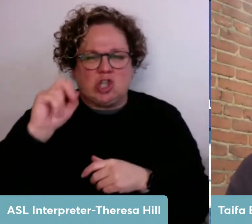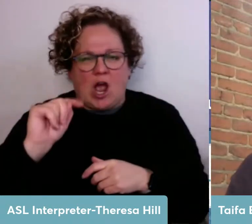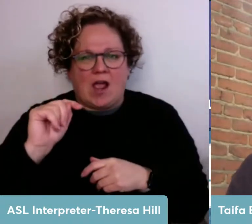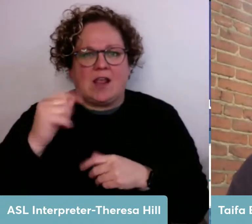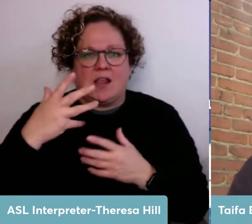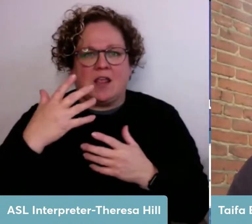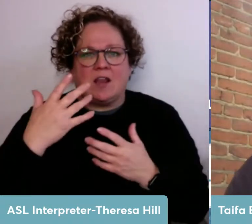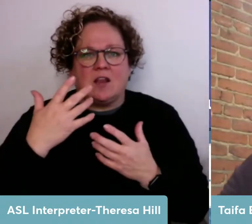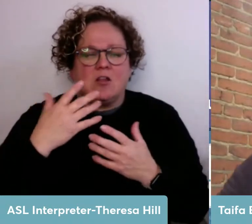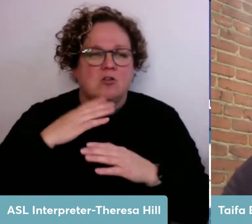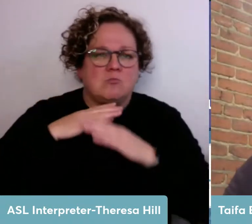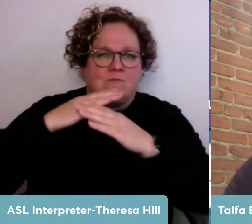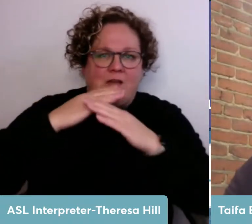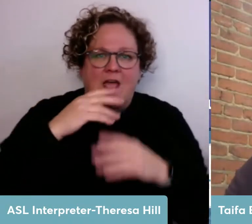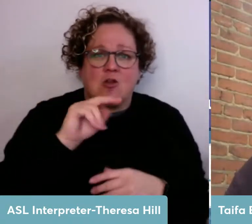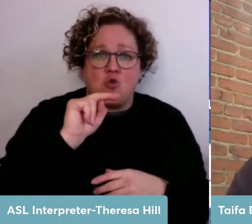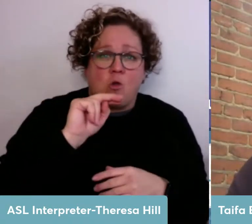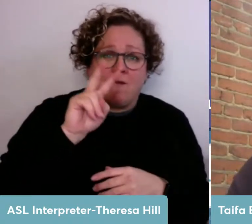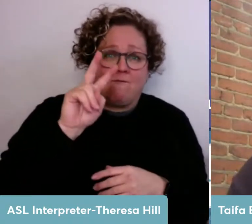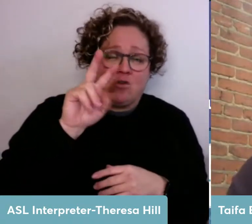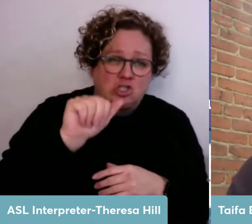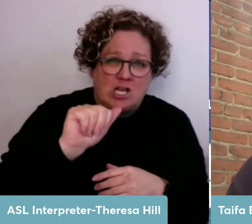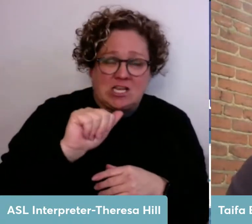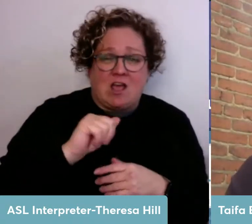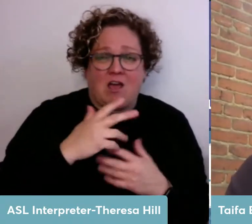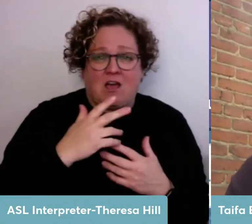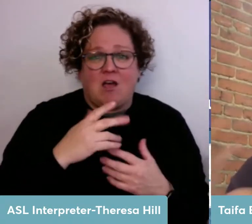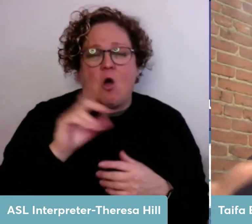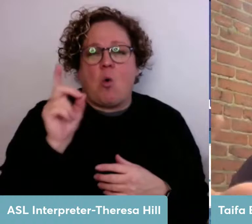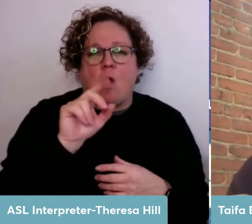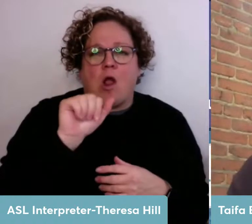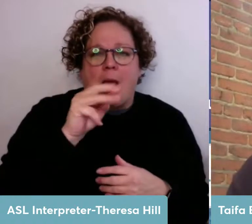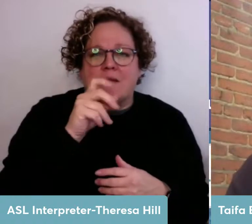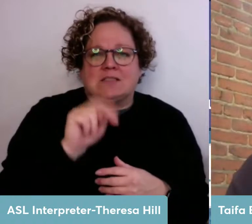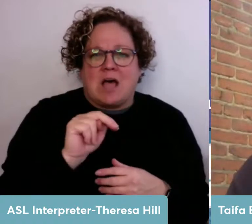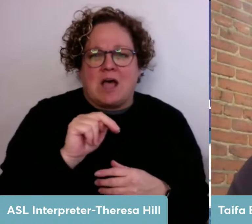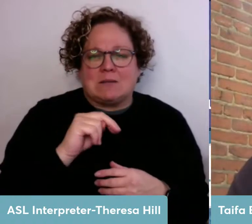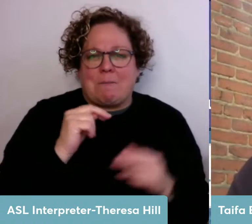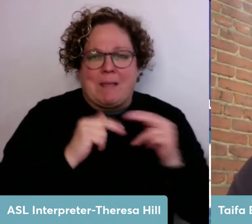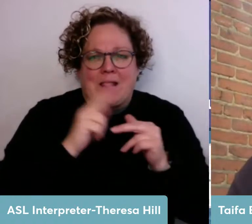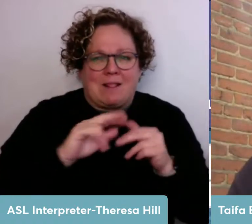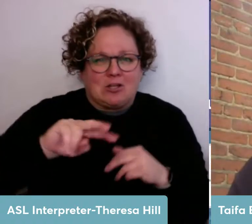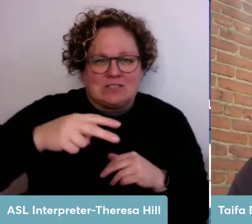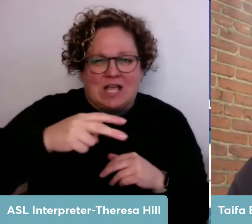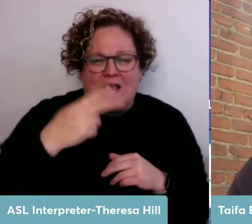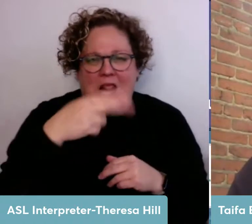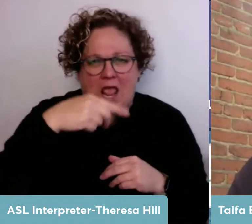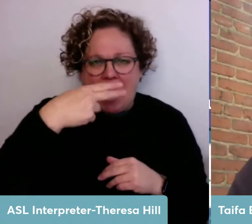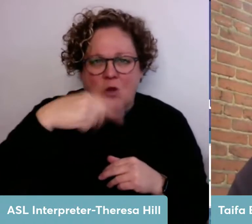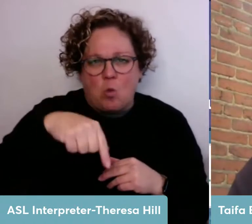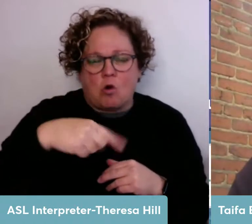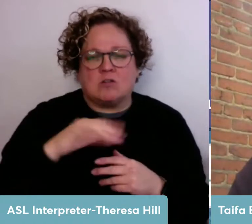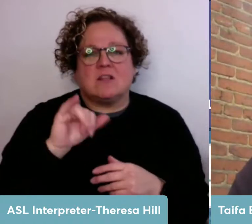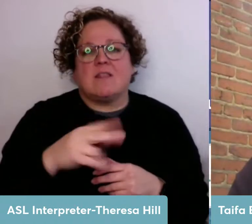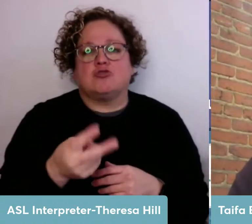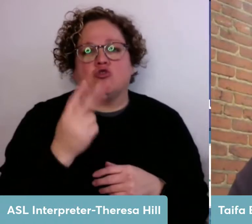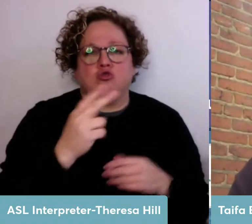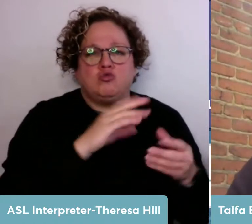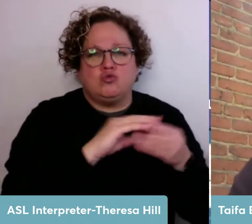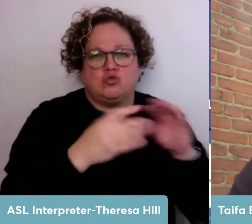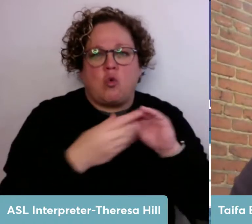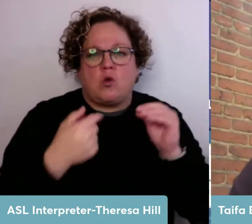in Northern Virginia, where Amazon is building its second headquarters. These are two organizations we featured in our case